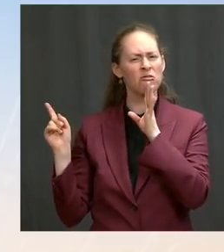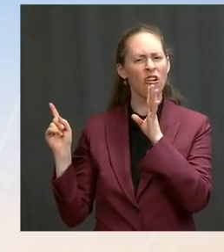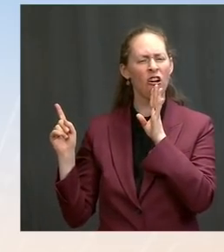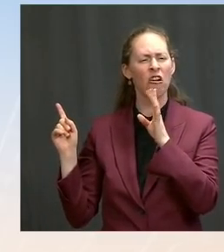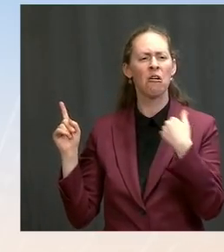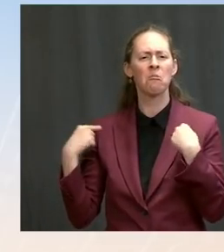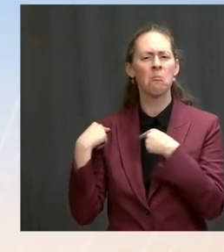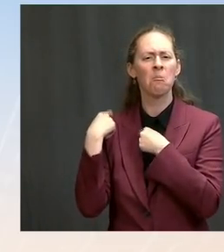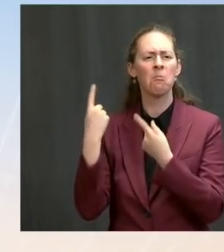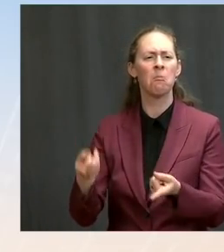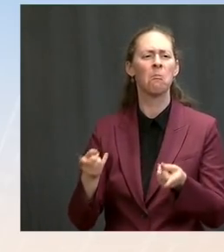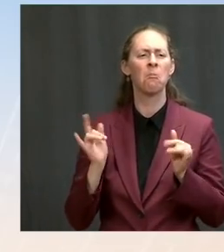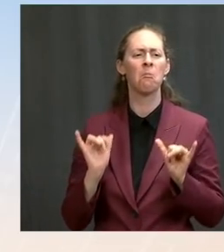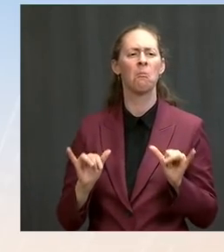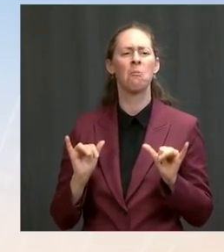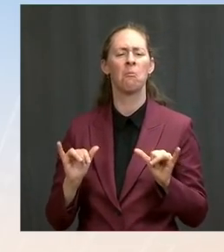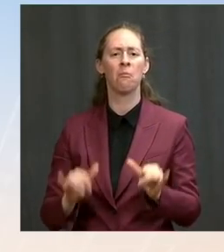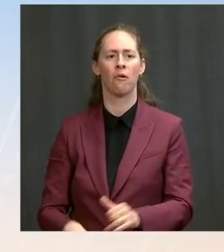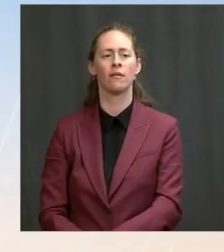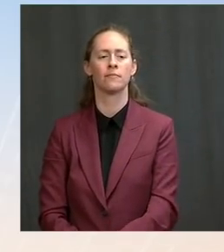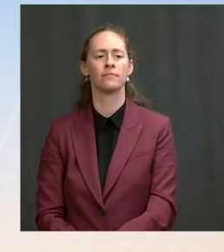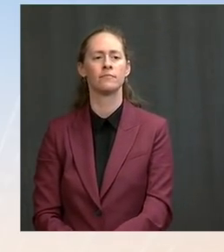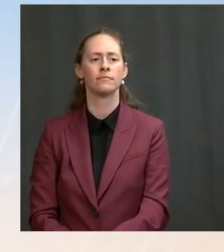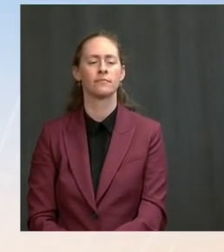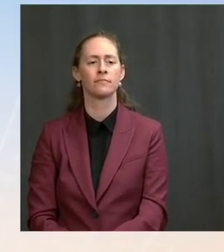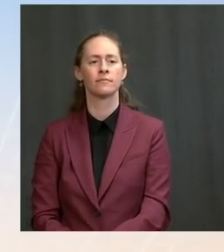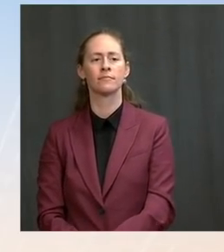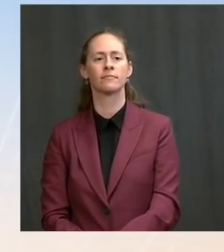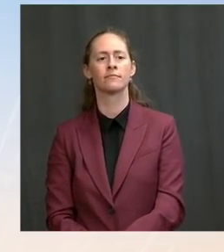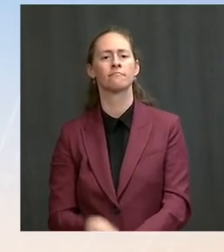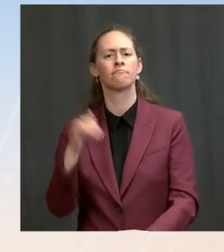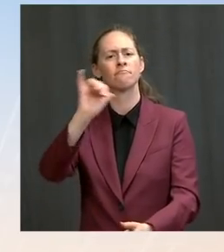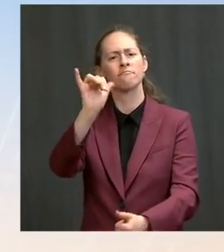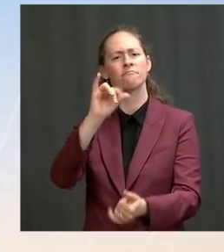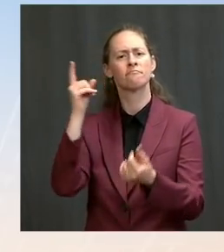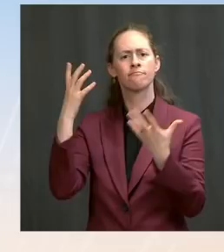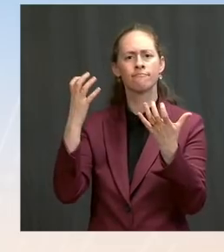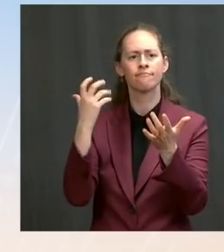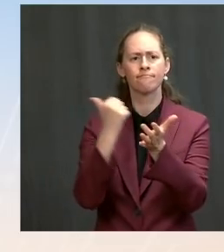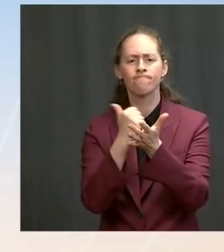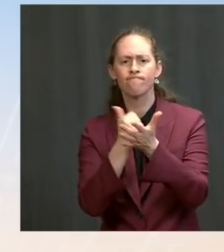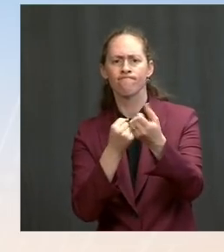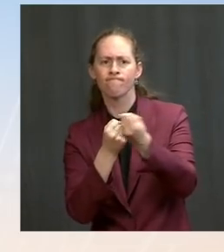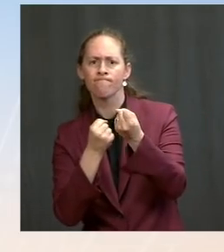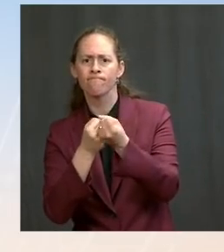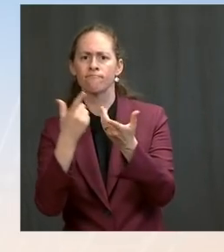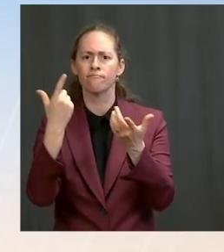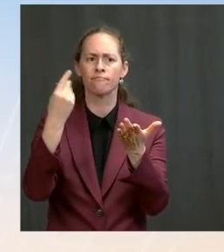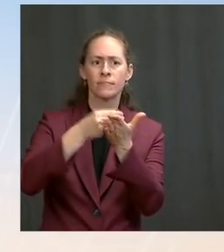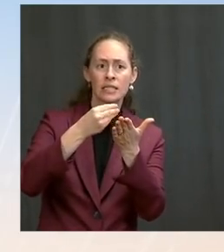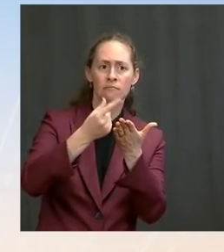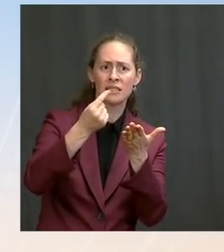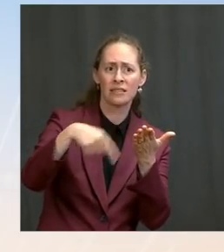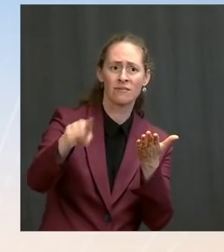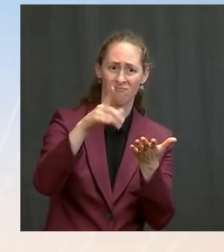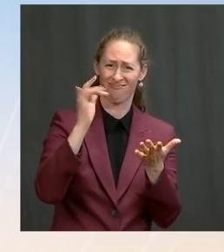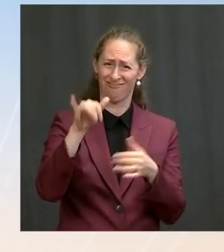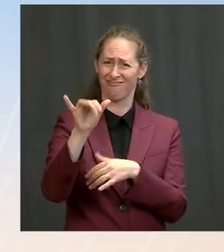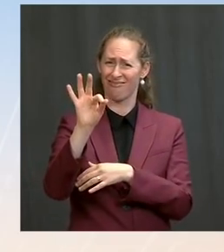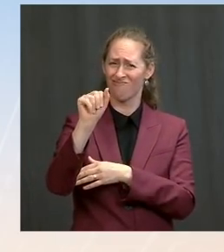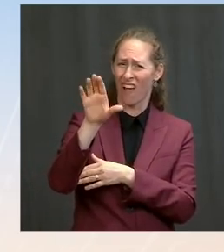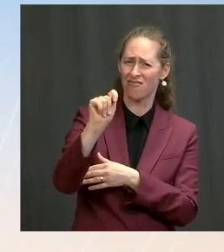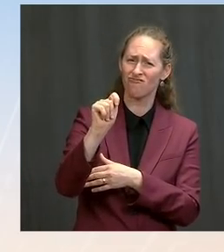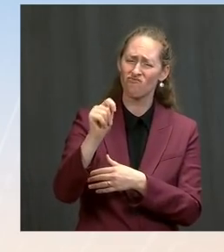to prevent the laying off of police officers as crimes increased. That's a simple statement of fact. I understand what you're saying